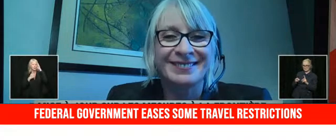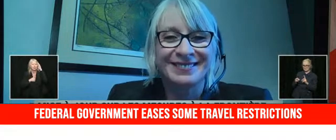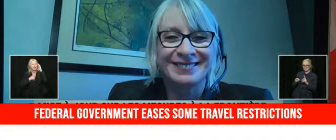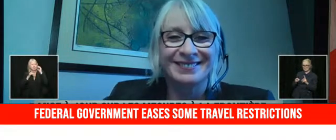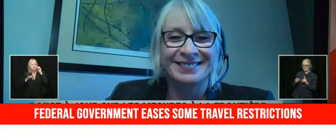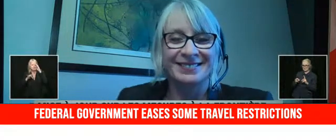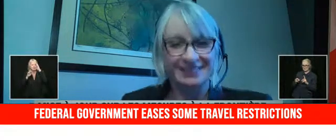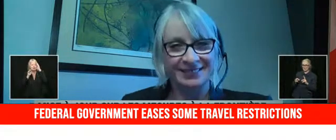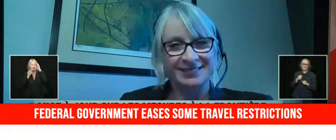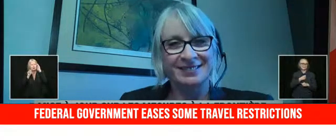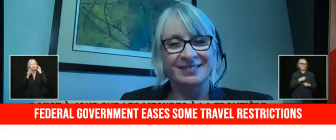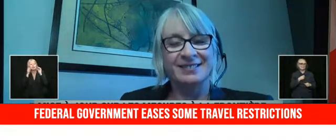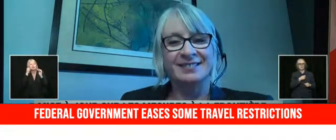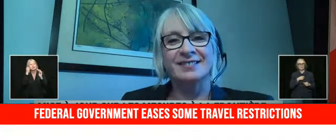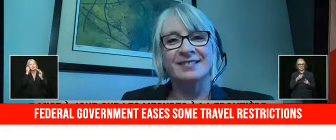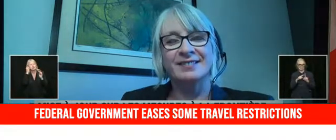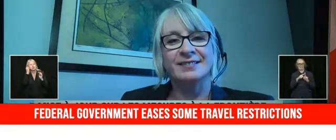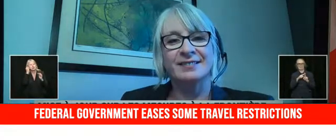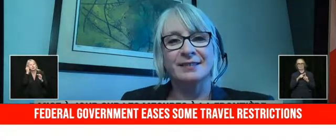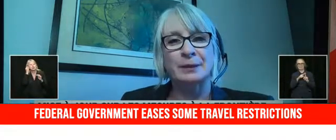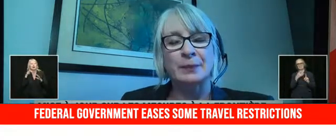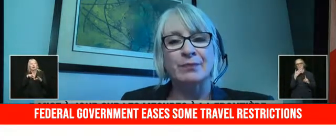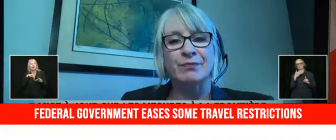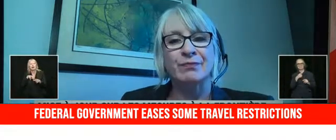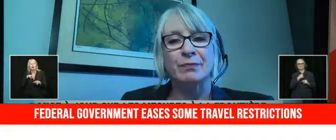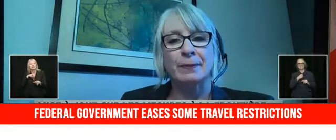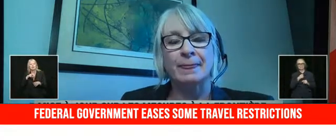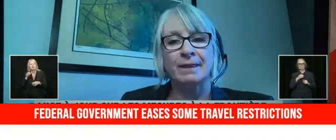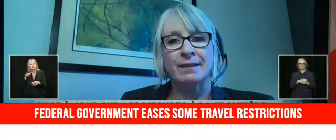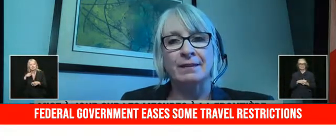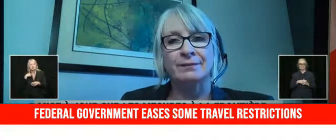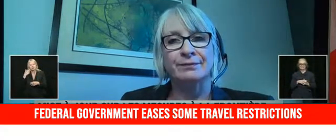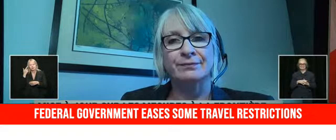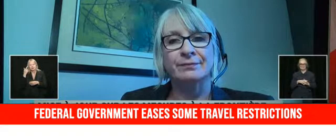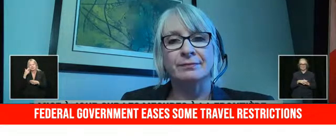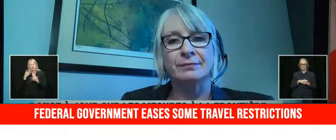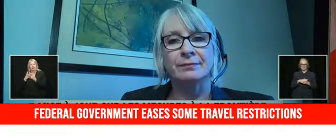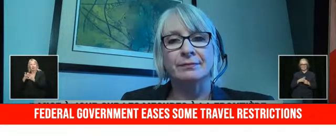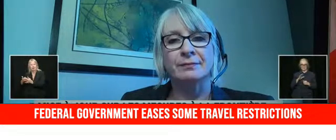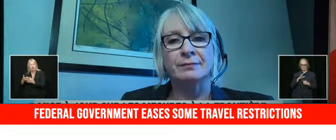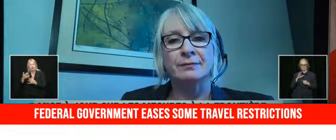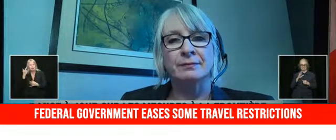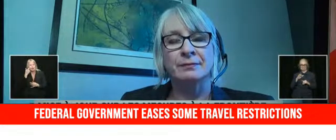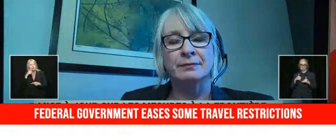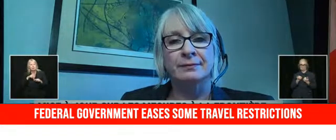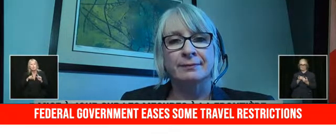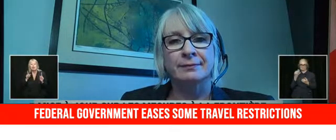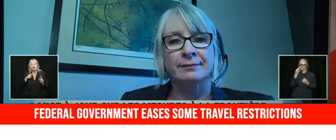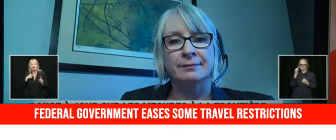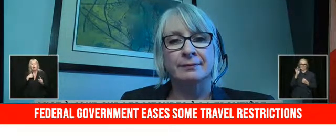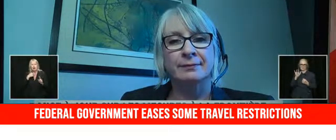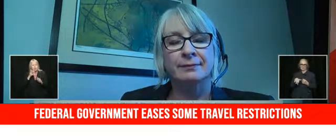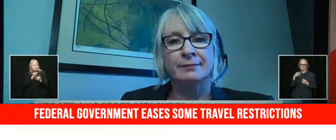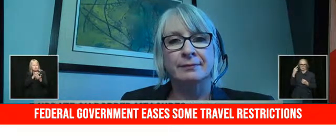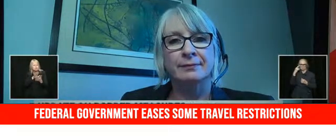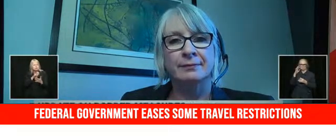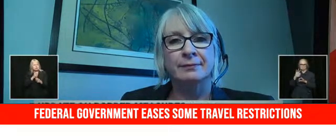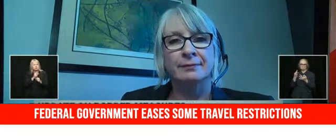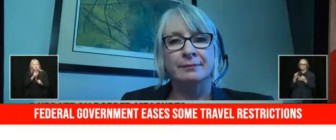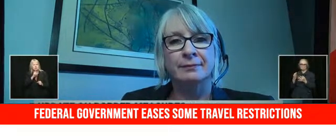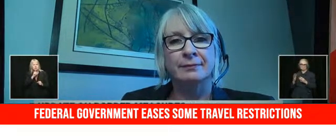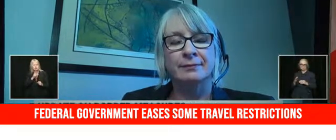mute on. I've been in and out of this news conference, unfortunately, due to filing reasons. I think you addressed this earlier, but I do want to just ask it